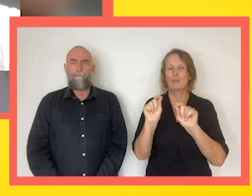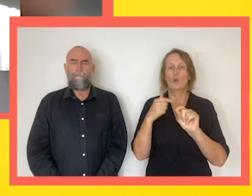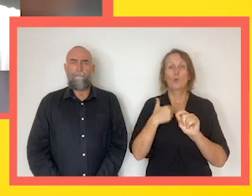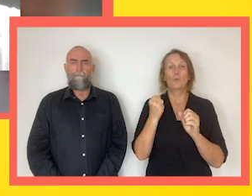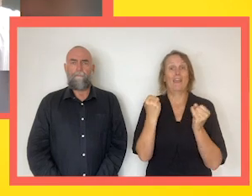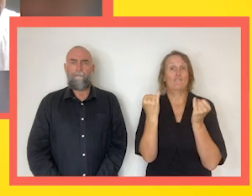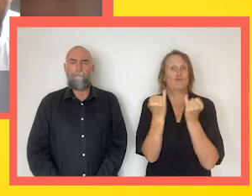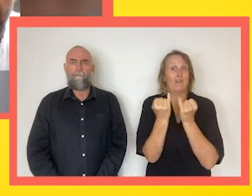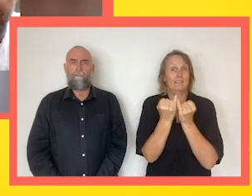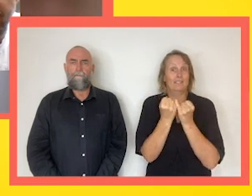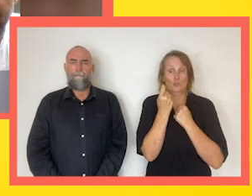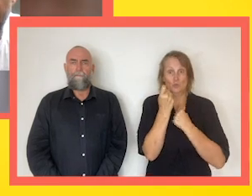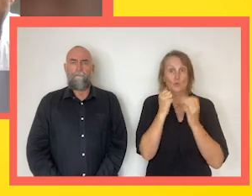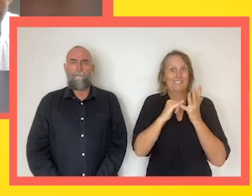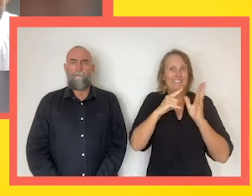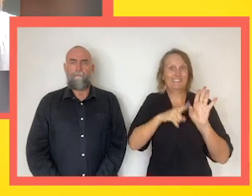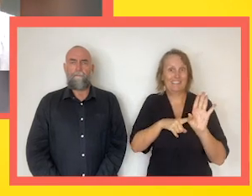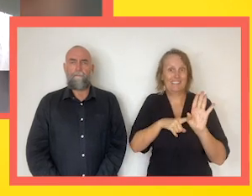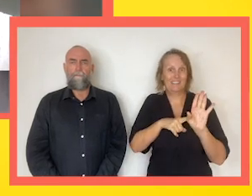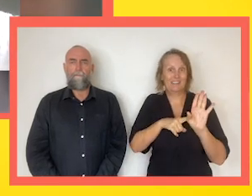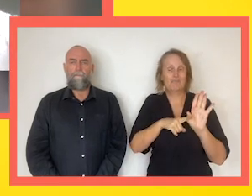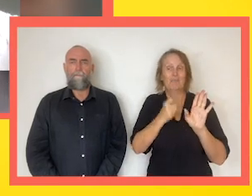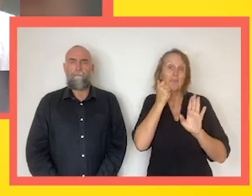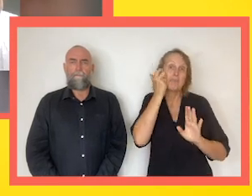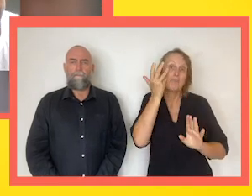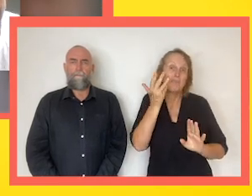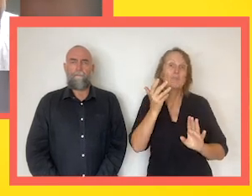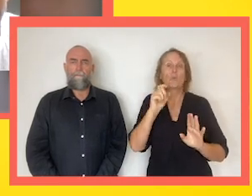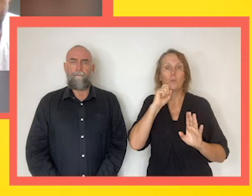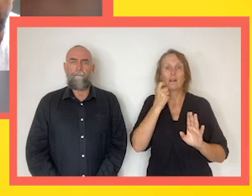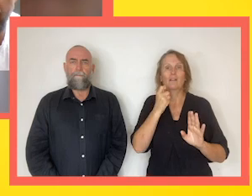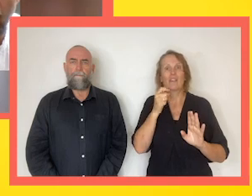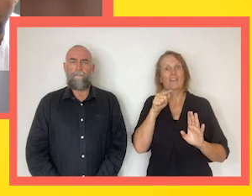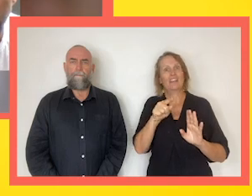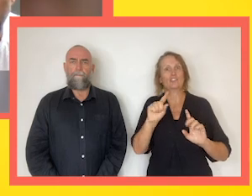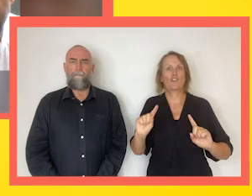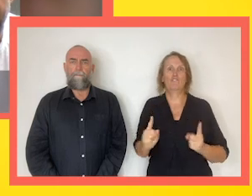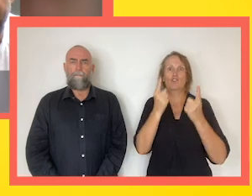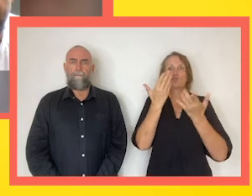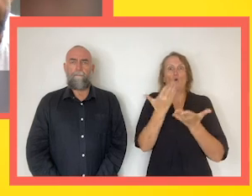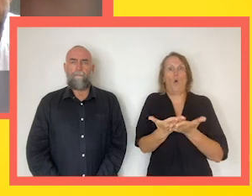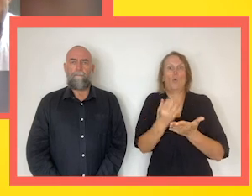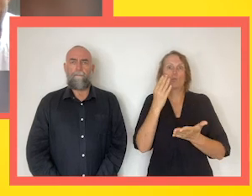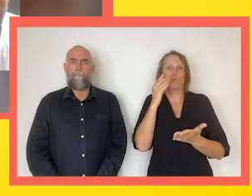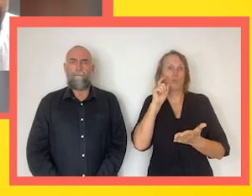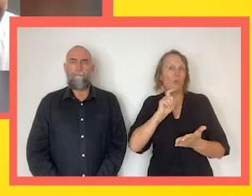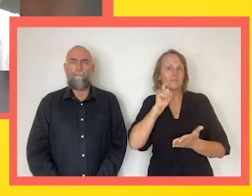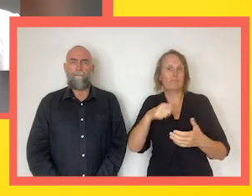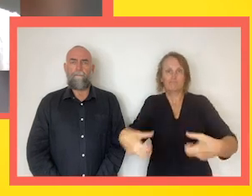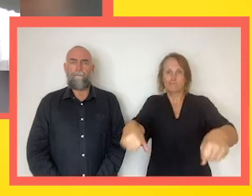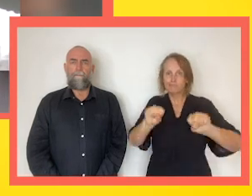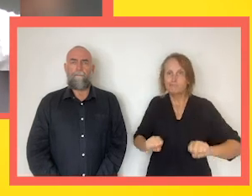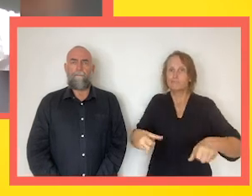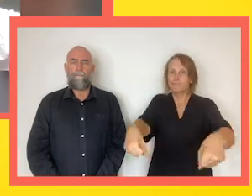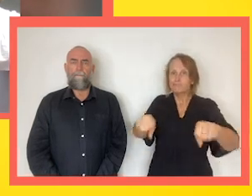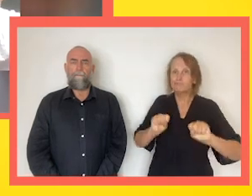some racing coming up. We've got racing coming up in Sydney in a few days. That's our first sort of on-water racing event. We've had some